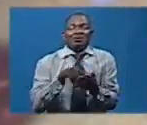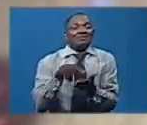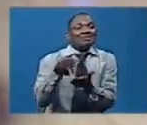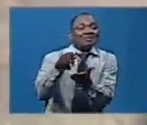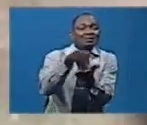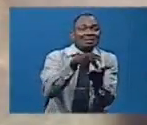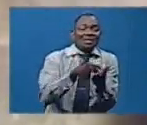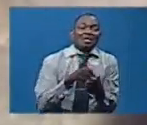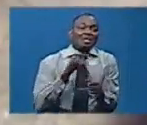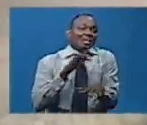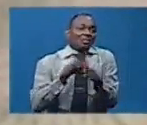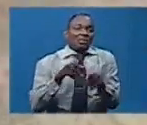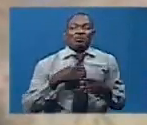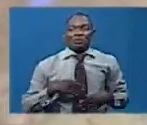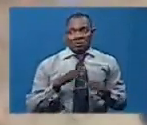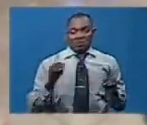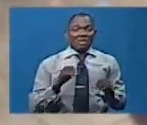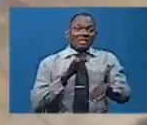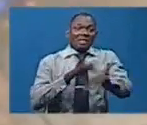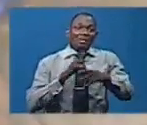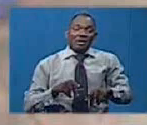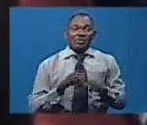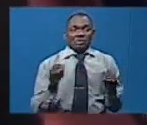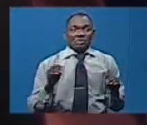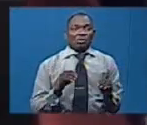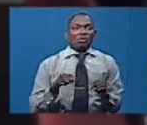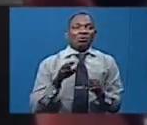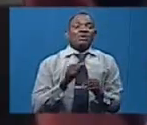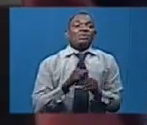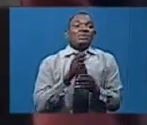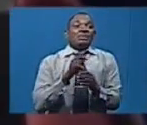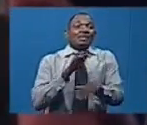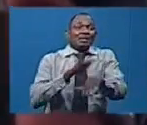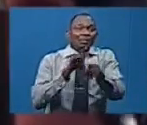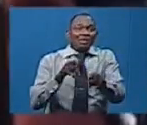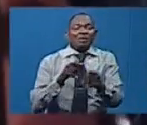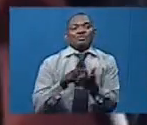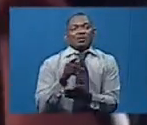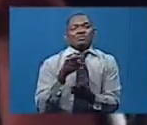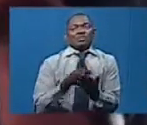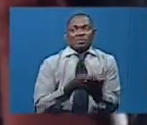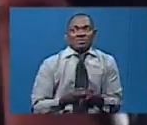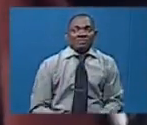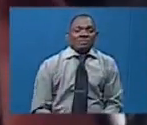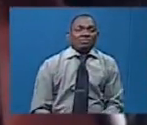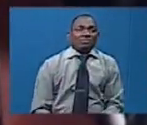not involve touching. Touching any of these workers comes at a fee.